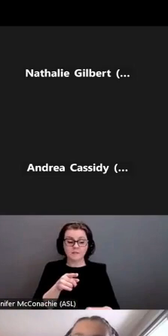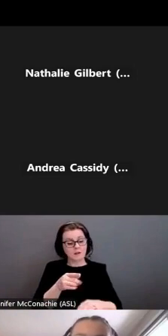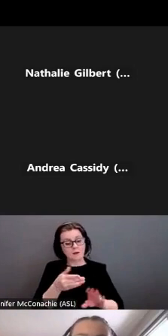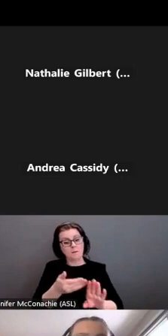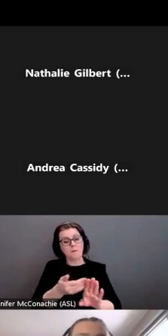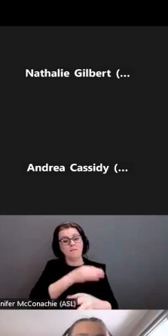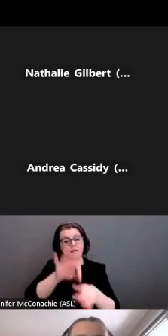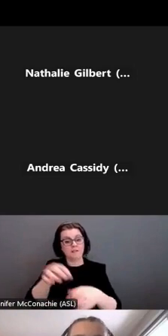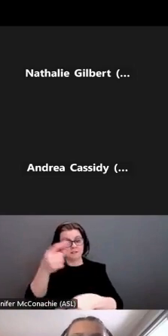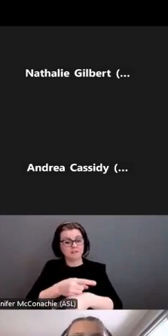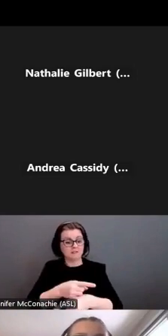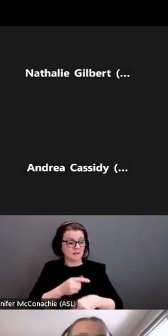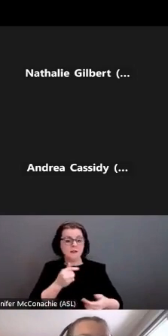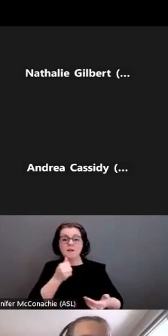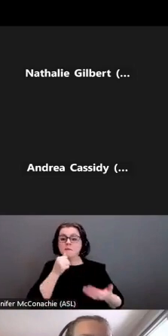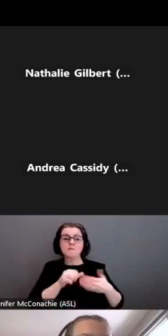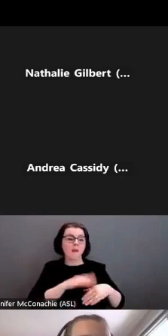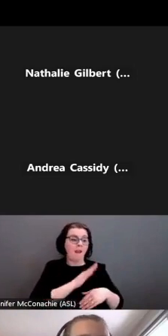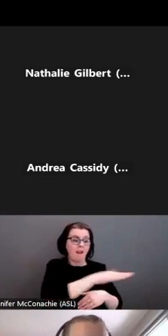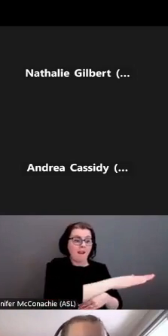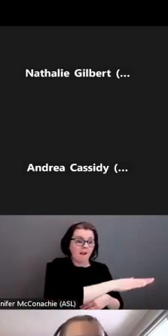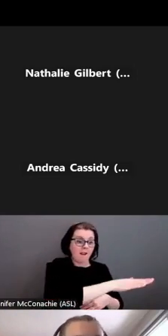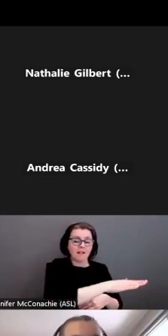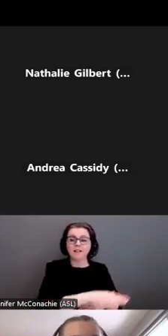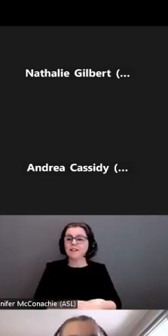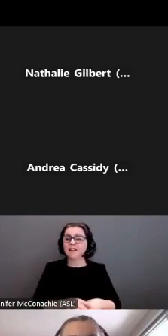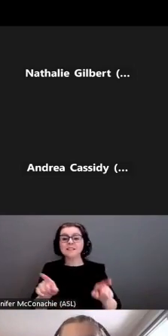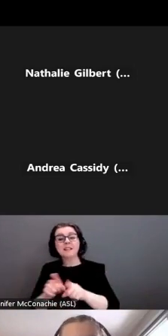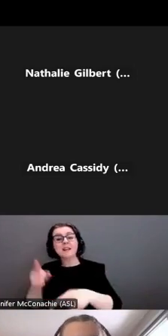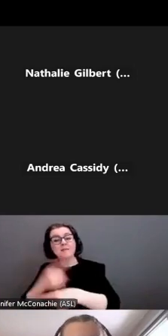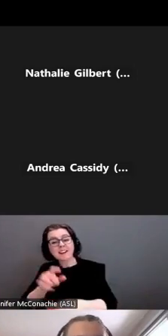not then be able to vote on election day